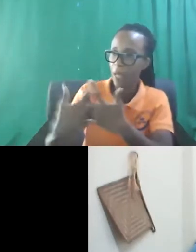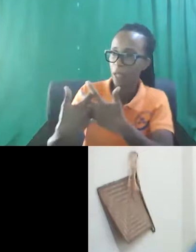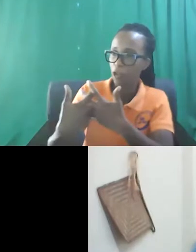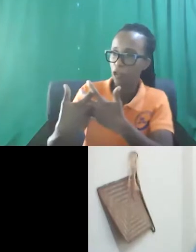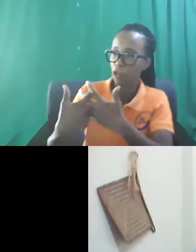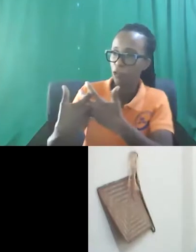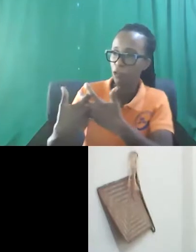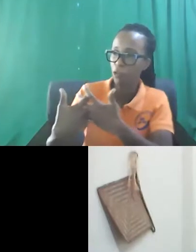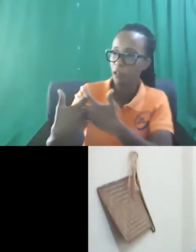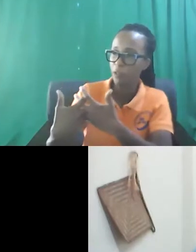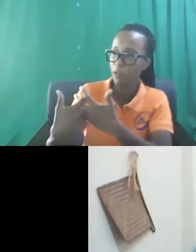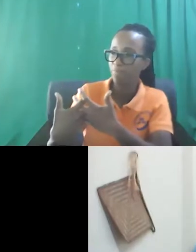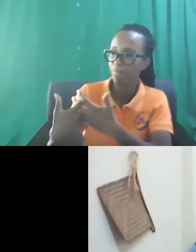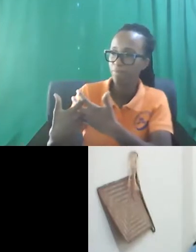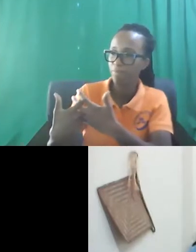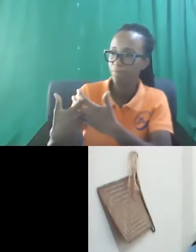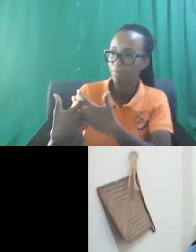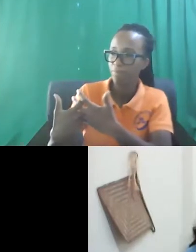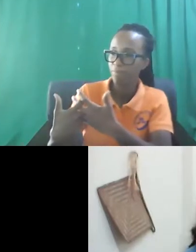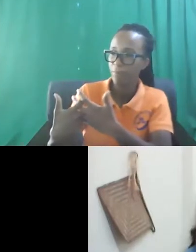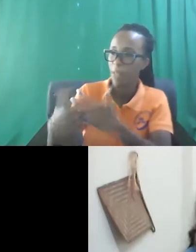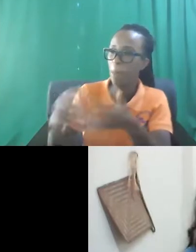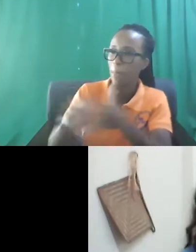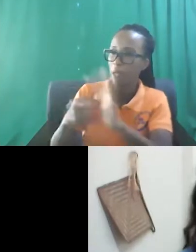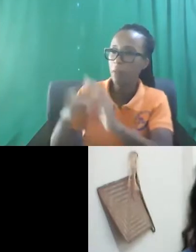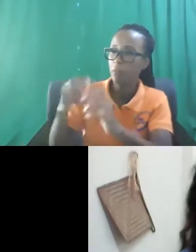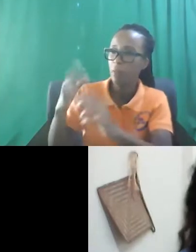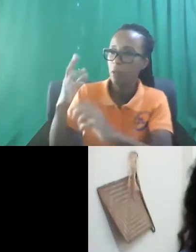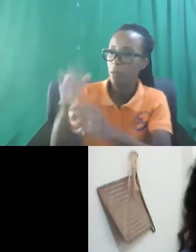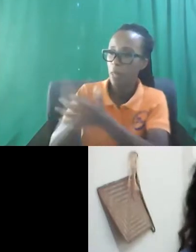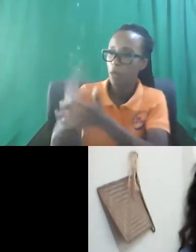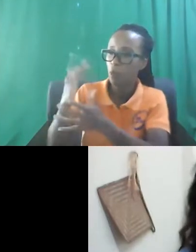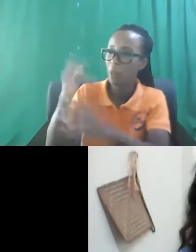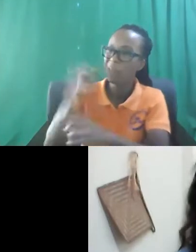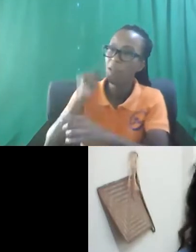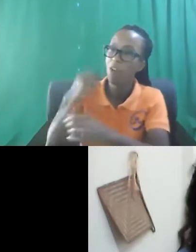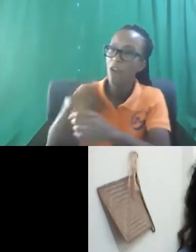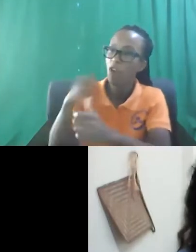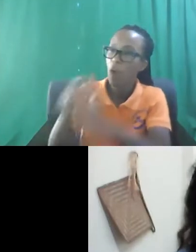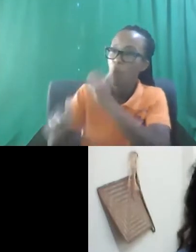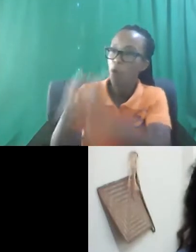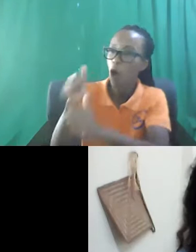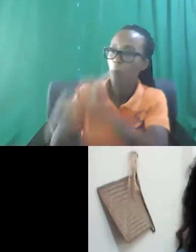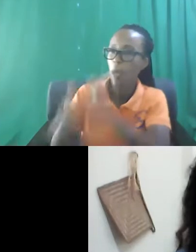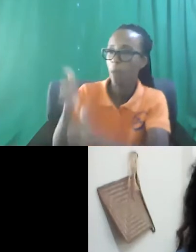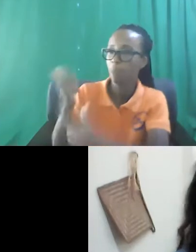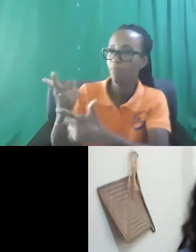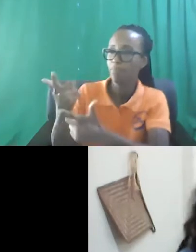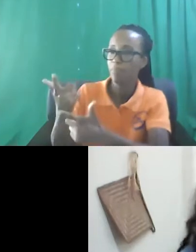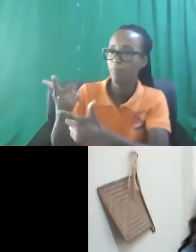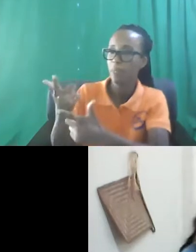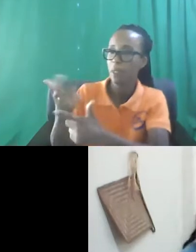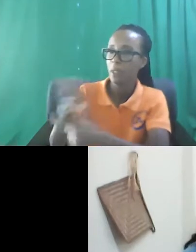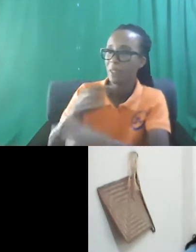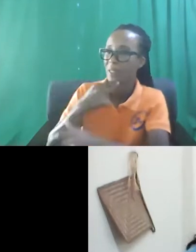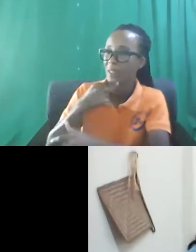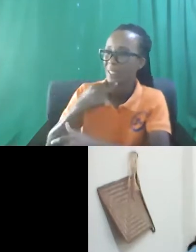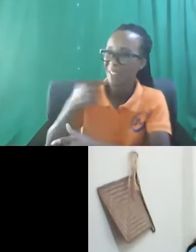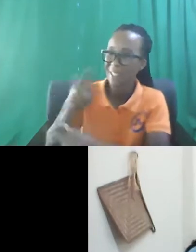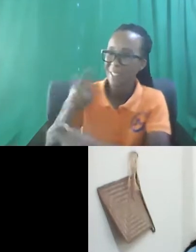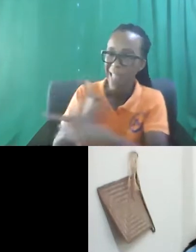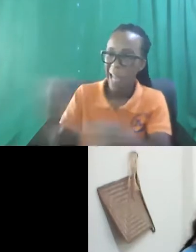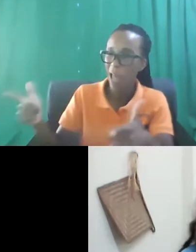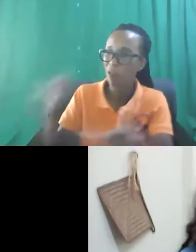done successfully. Is a reason why you would say like sign languages maybe are underfunded, like sign language research